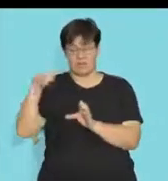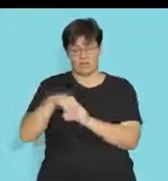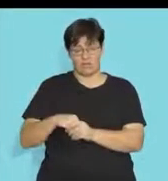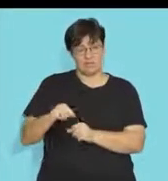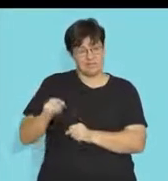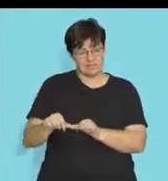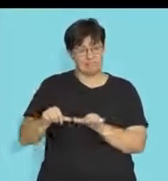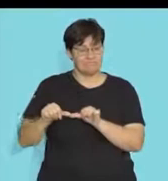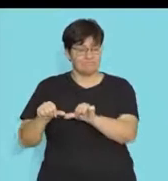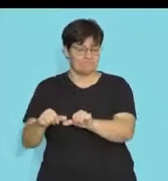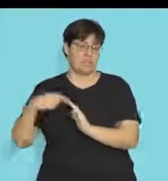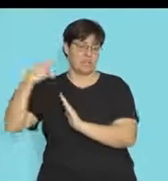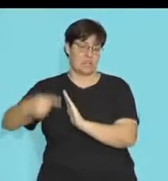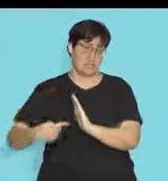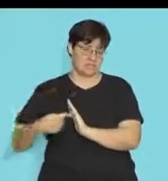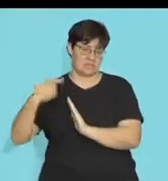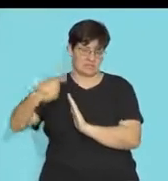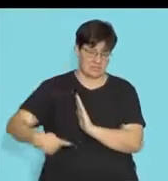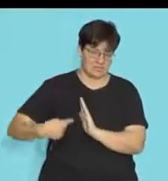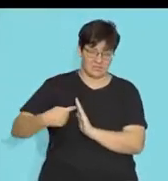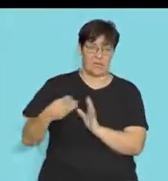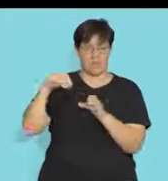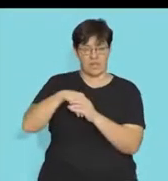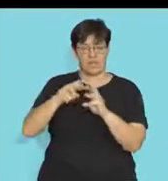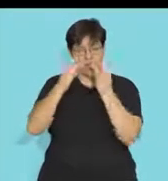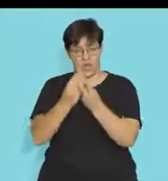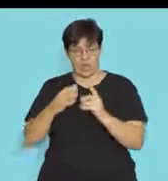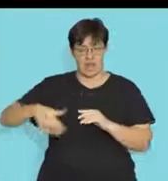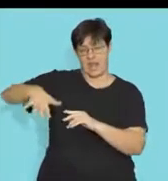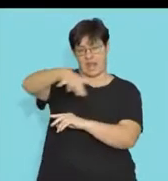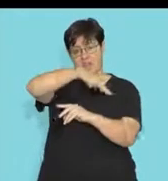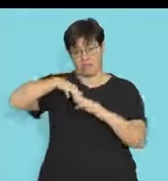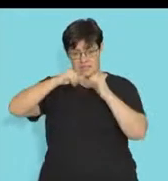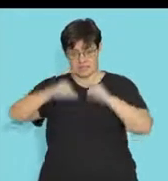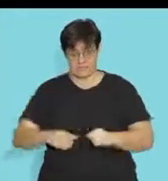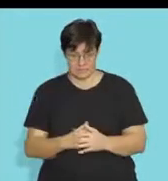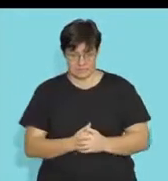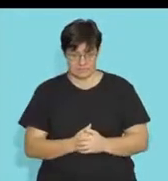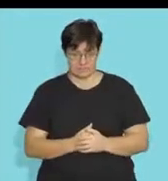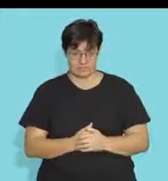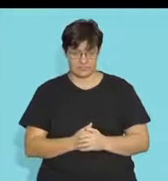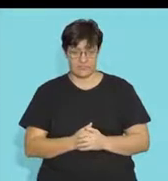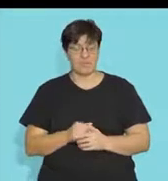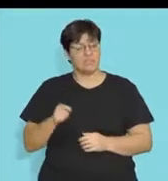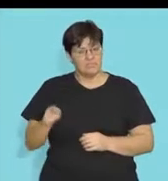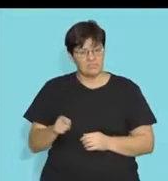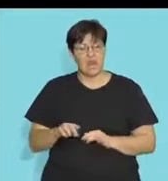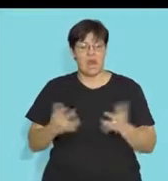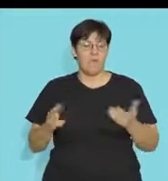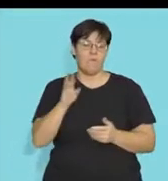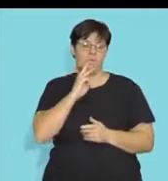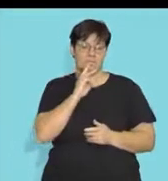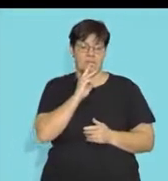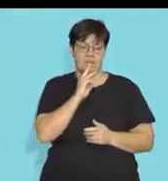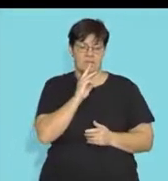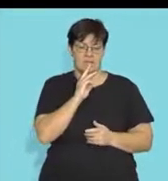are involved in the continuous circulation of water in the earth and atmospheric systems. So the water cycle again would refer to how